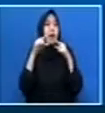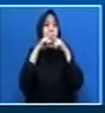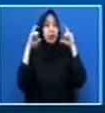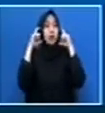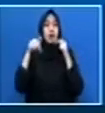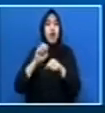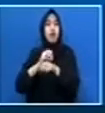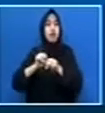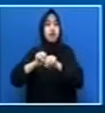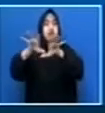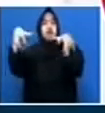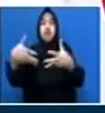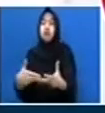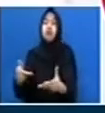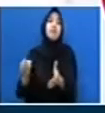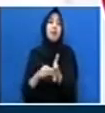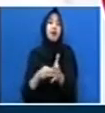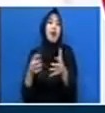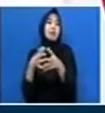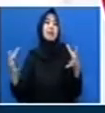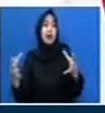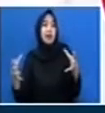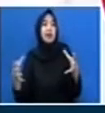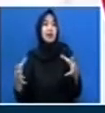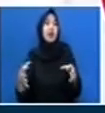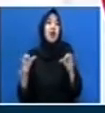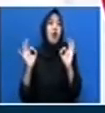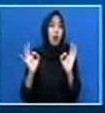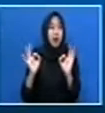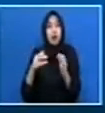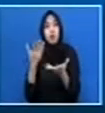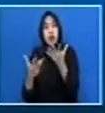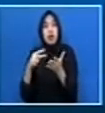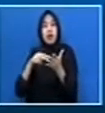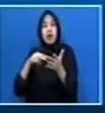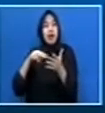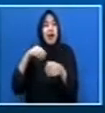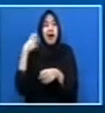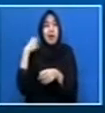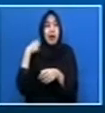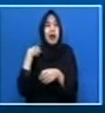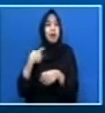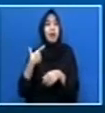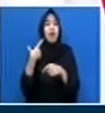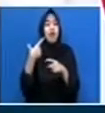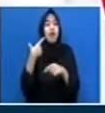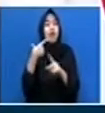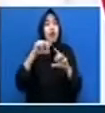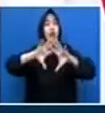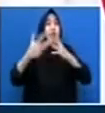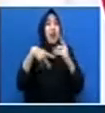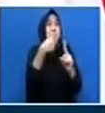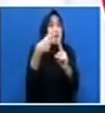it's still the biggest issue here. Obviously, the United States has taken important steps to support the global vaccinations, but if I may